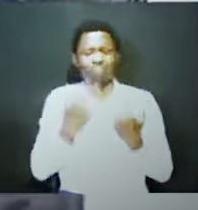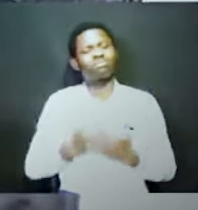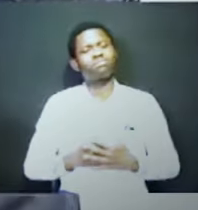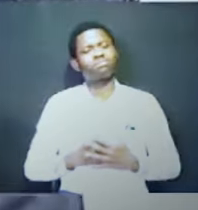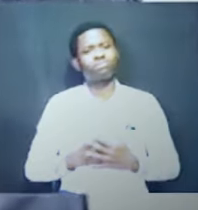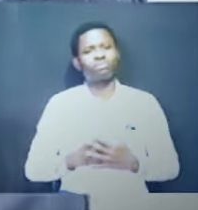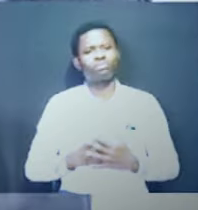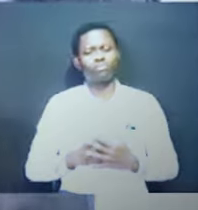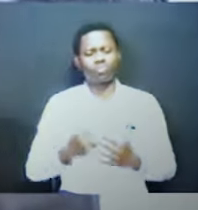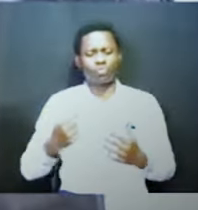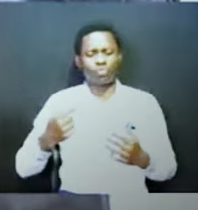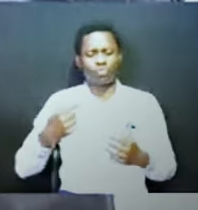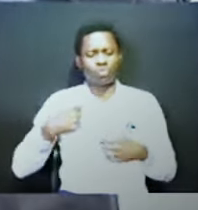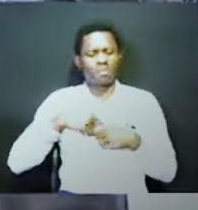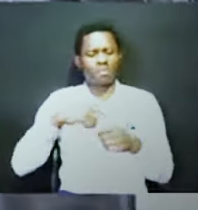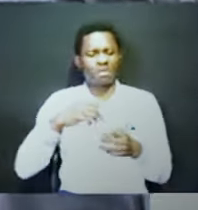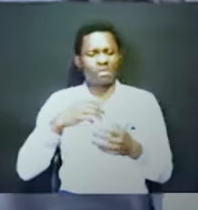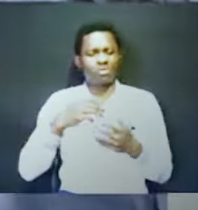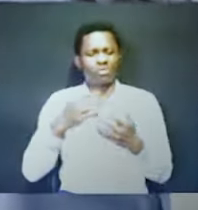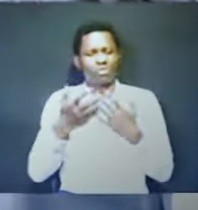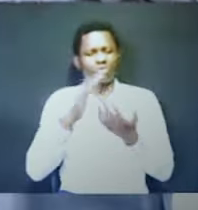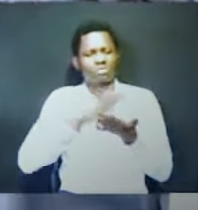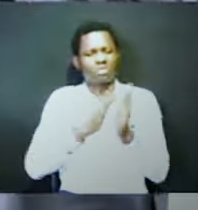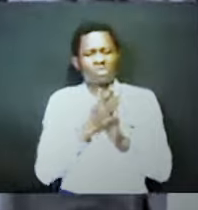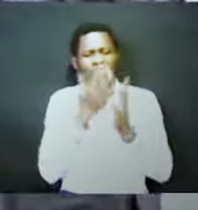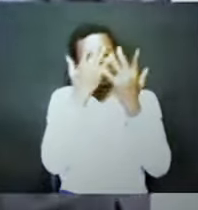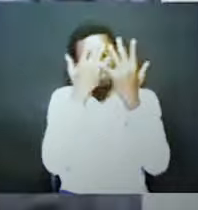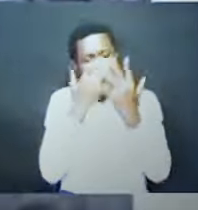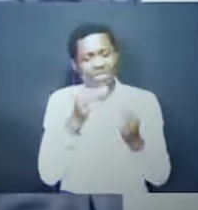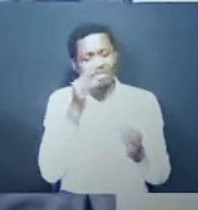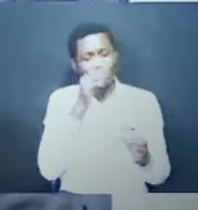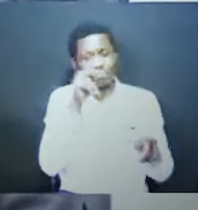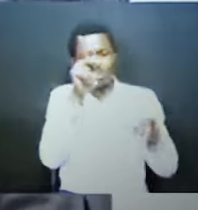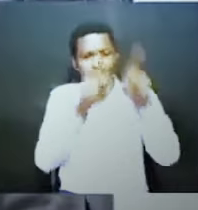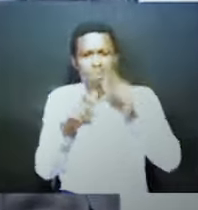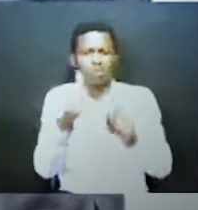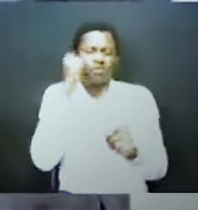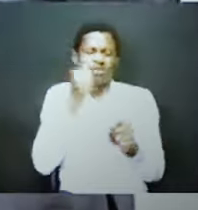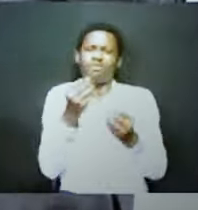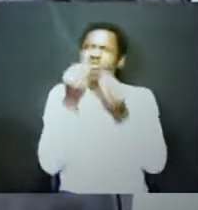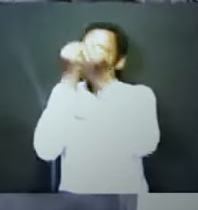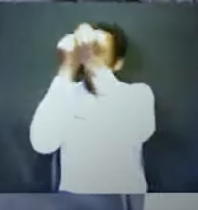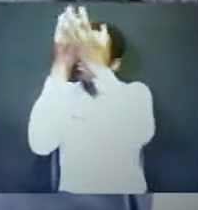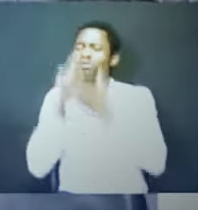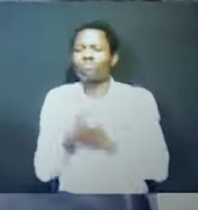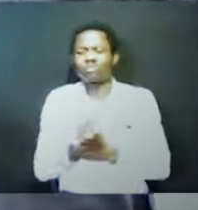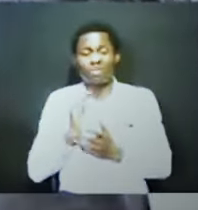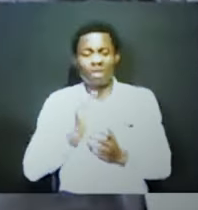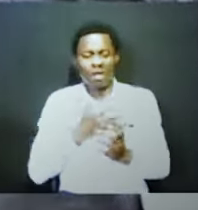Now we grieve him. Our actions pains him.